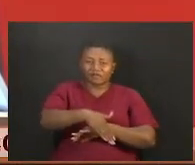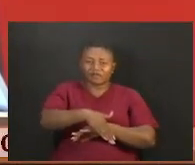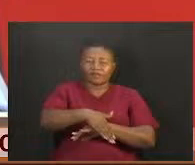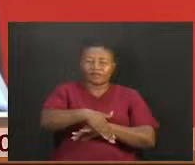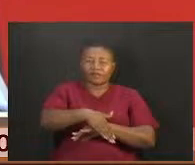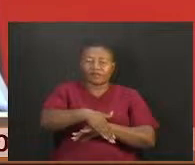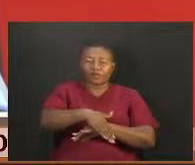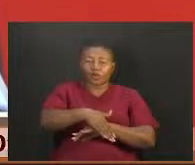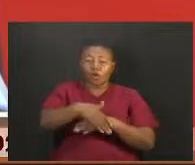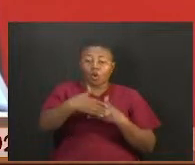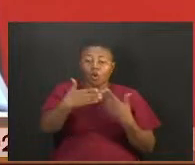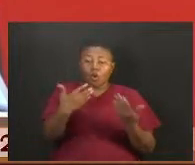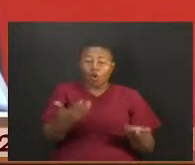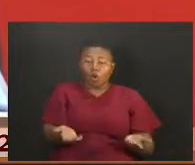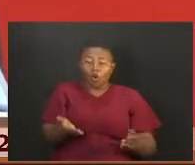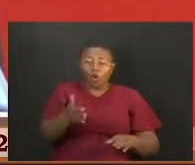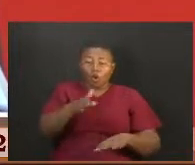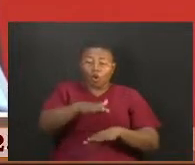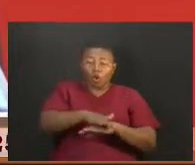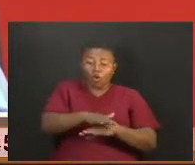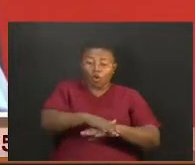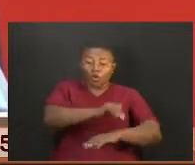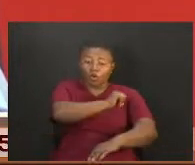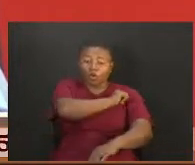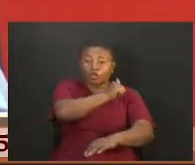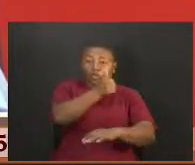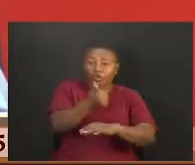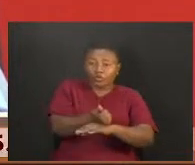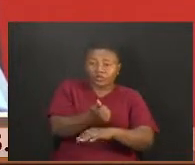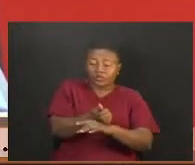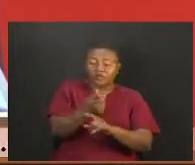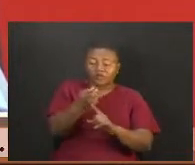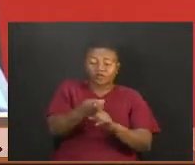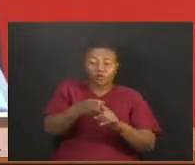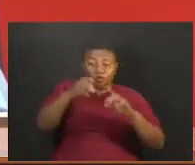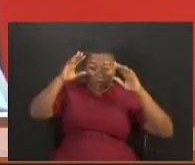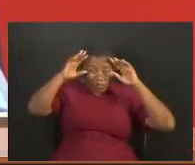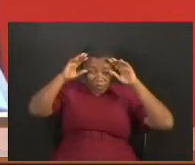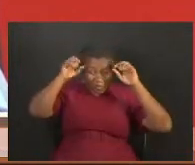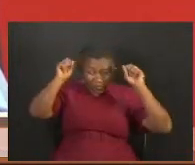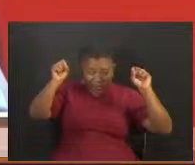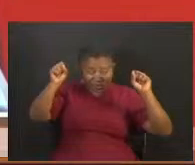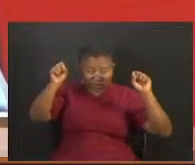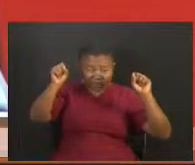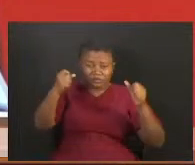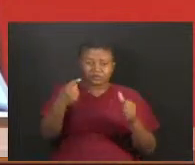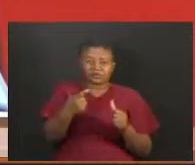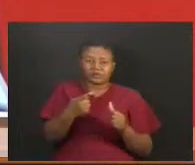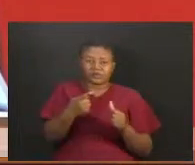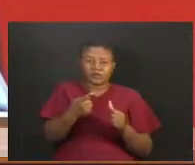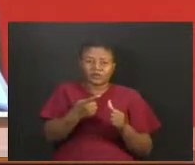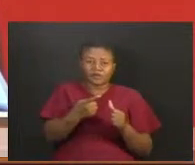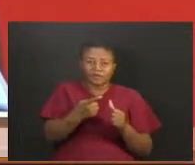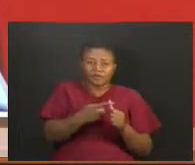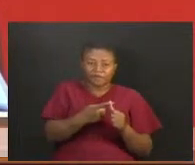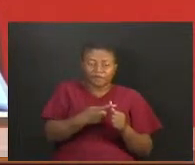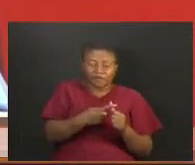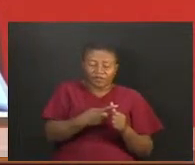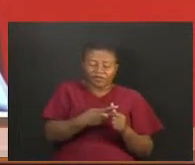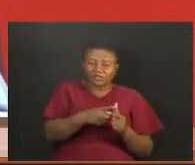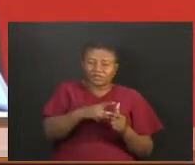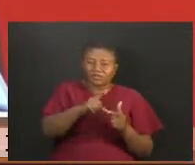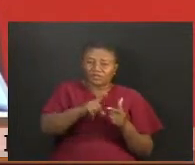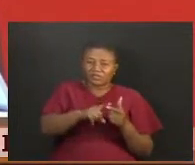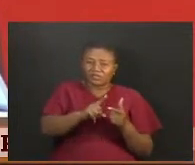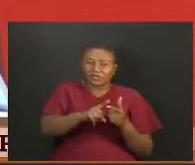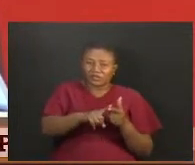the authority of the president. That's first. Second, and